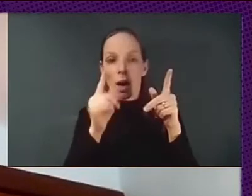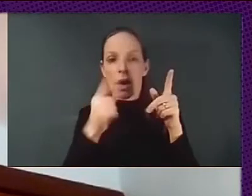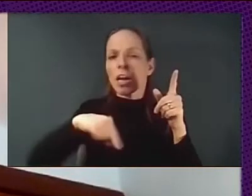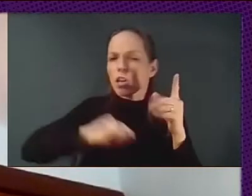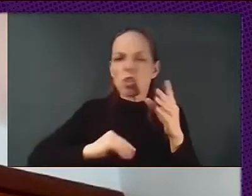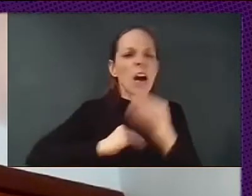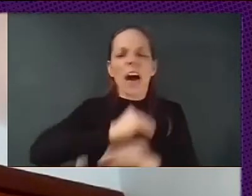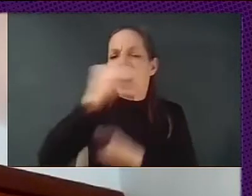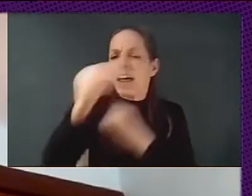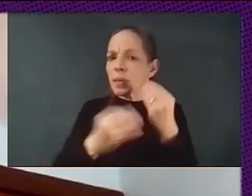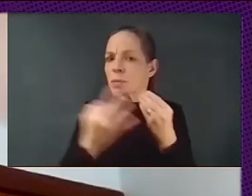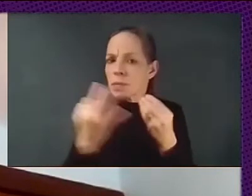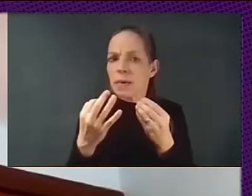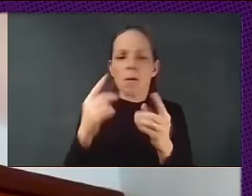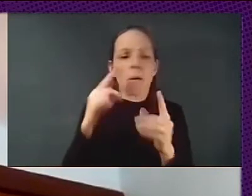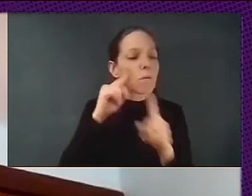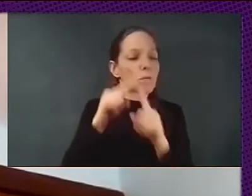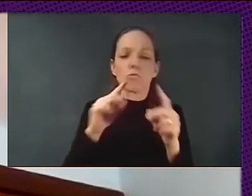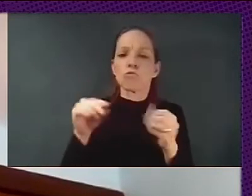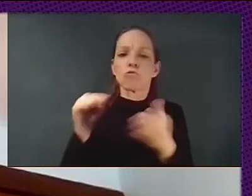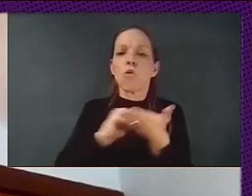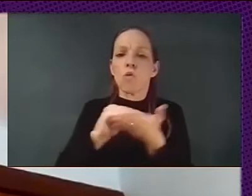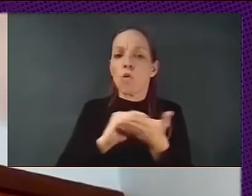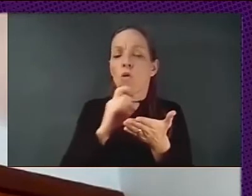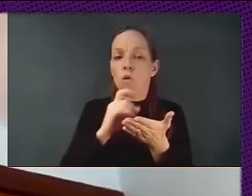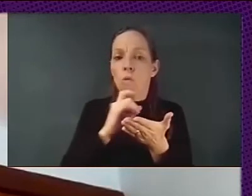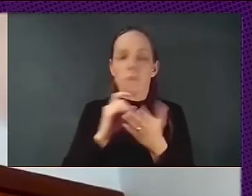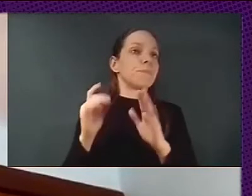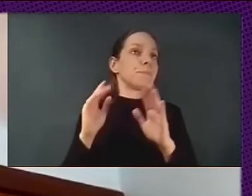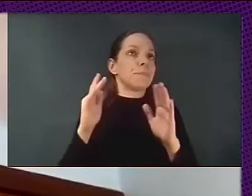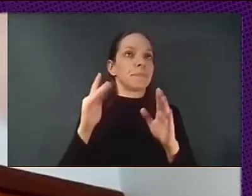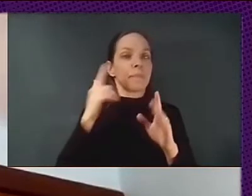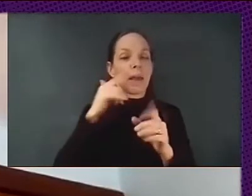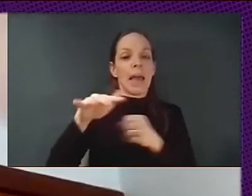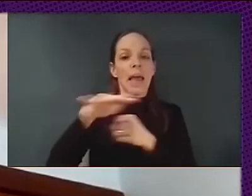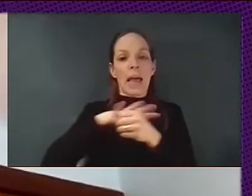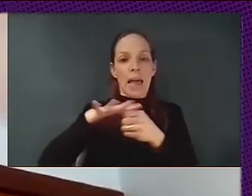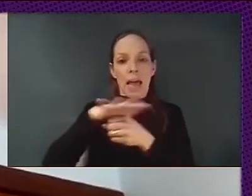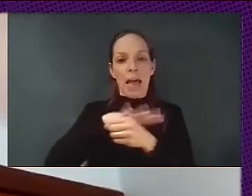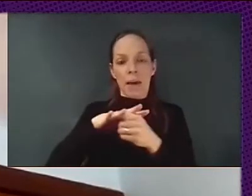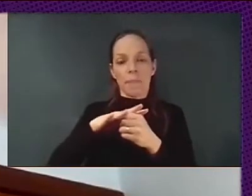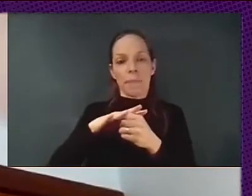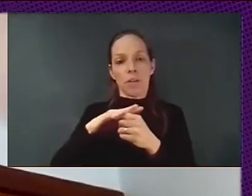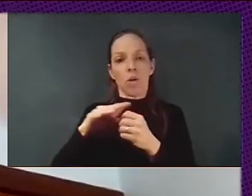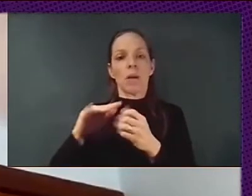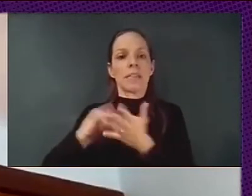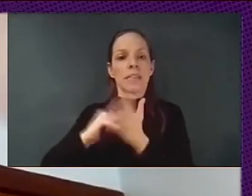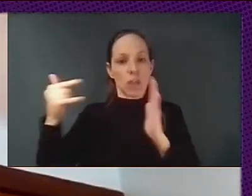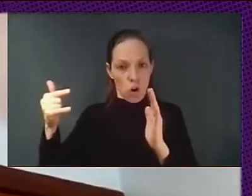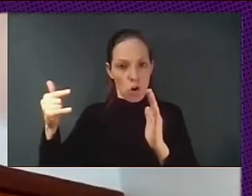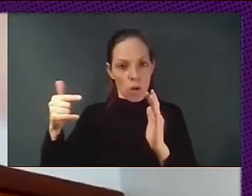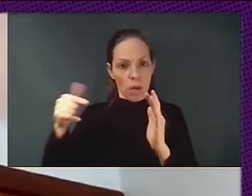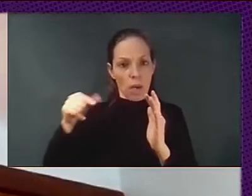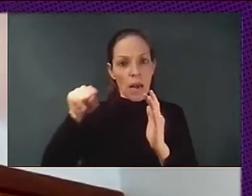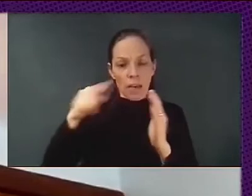socializing the tech ecosystem, which would relinquish the intellectual property. So who owns and